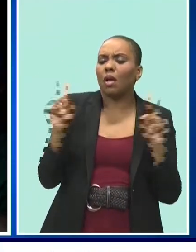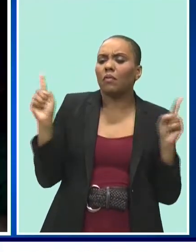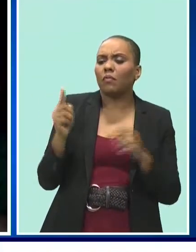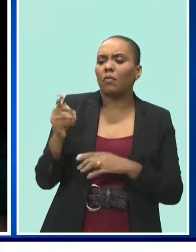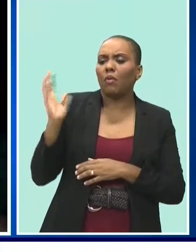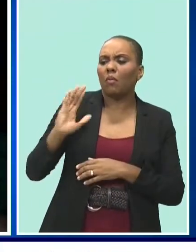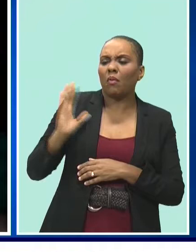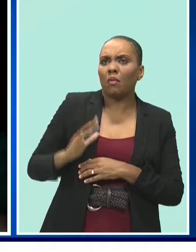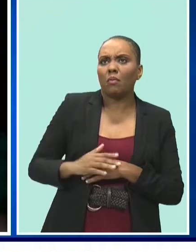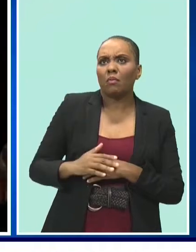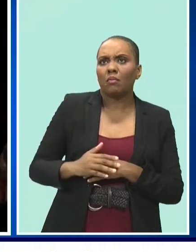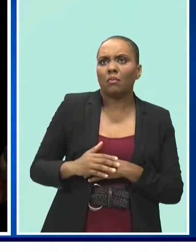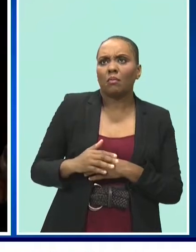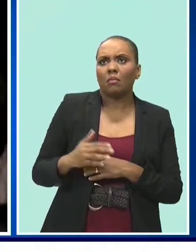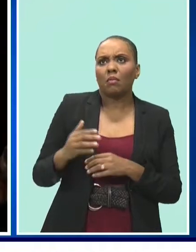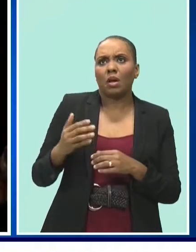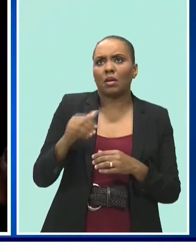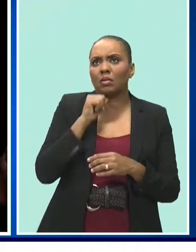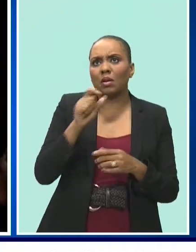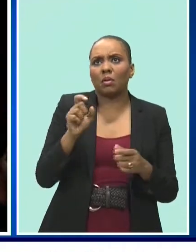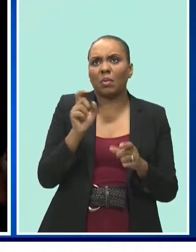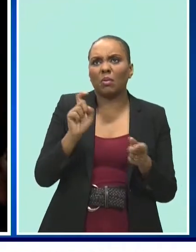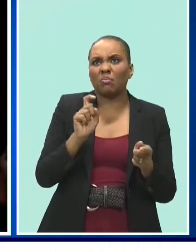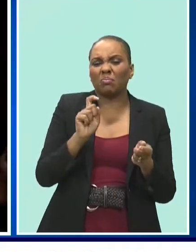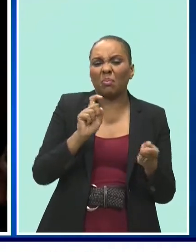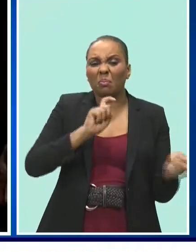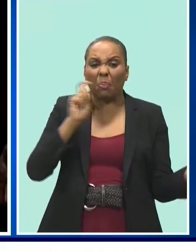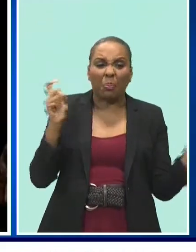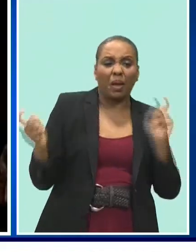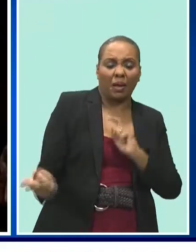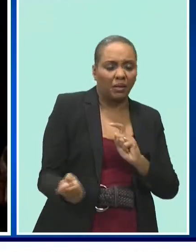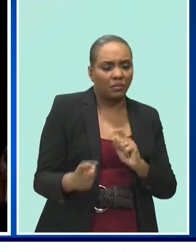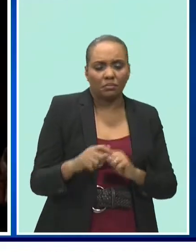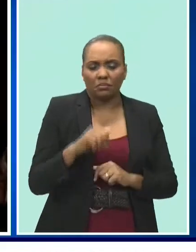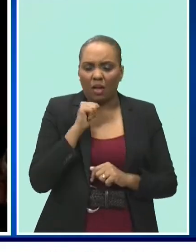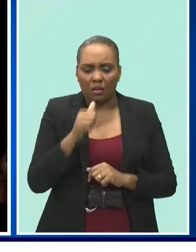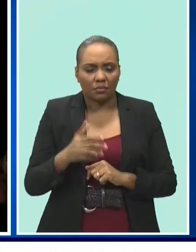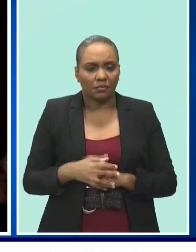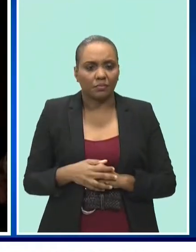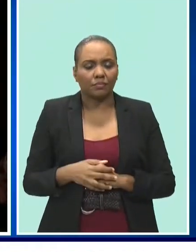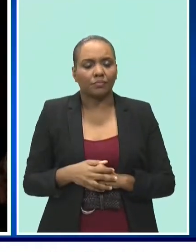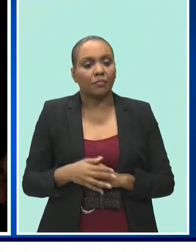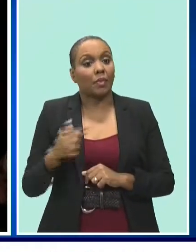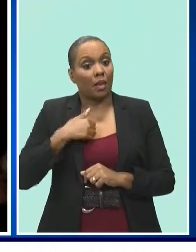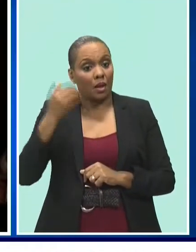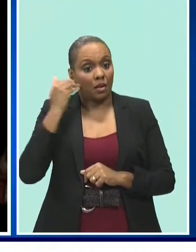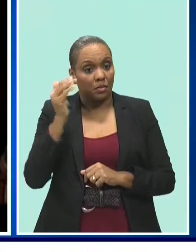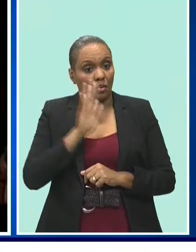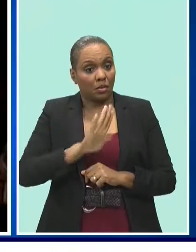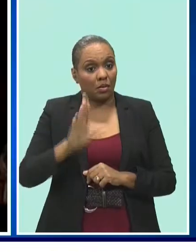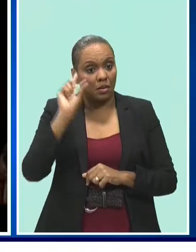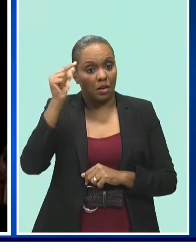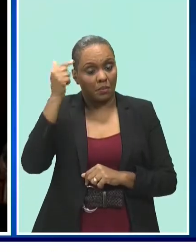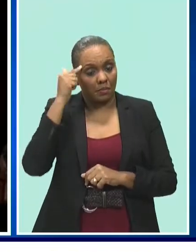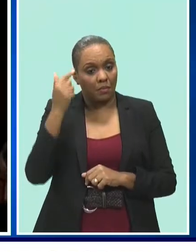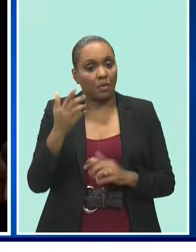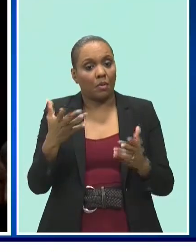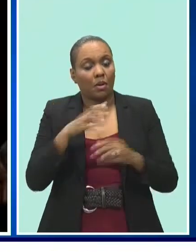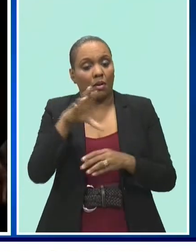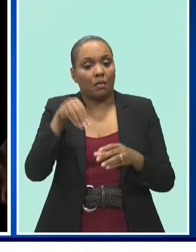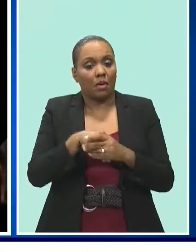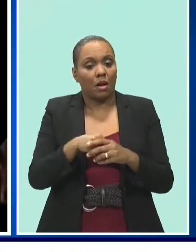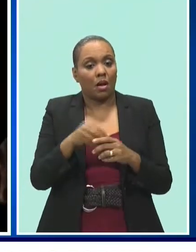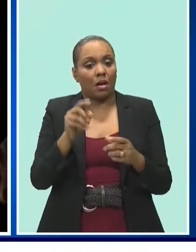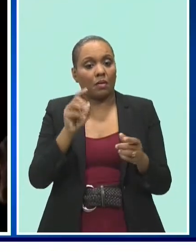now without making any major changes. I know that your government is committed to educational reform, and I want to find